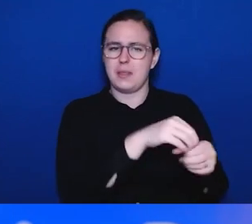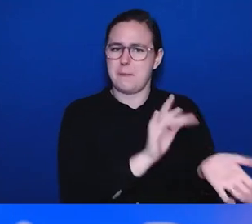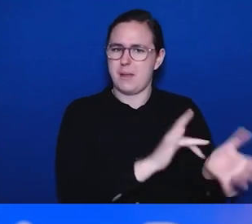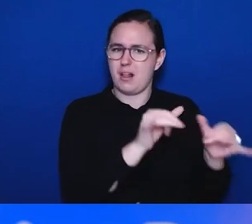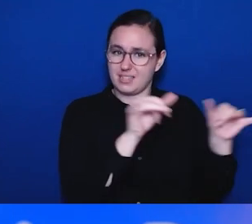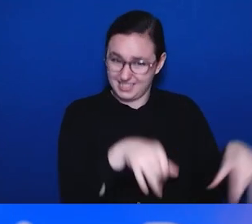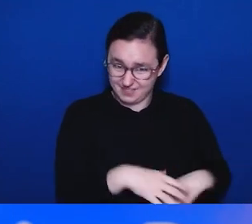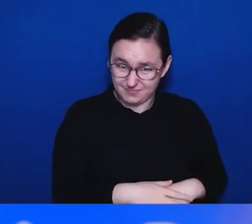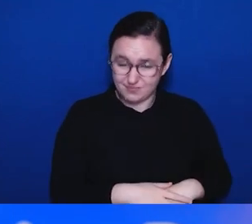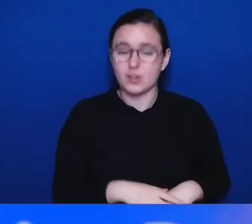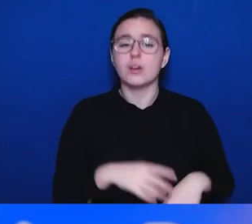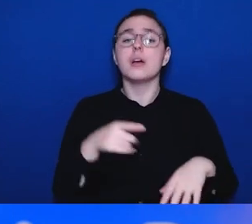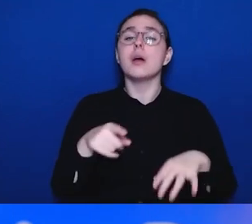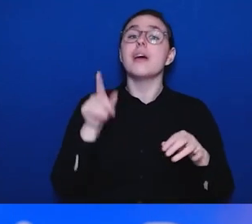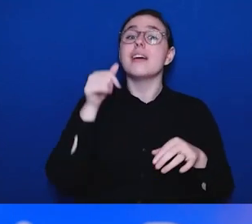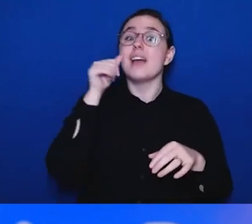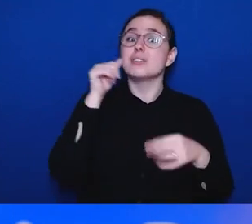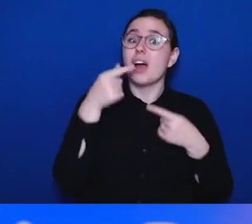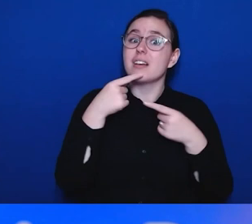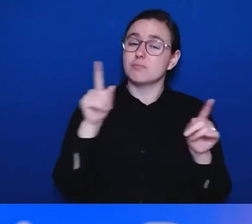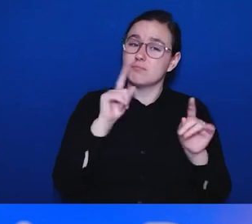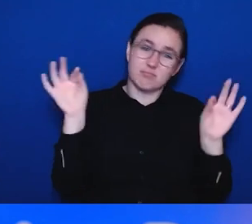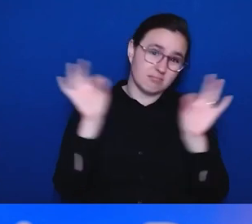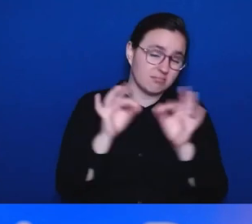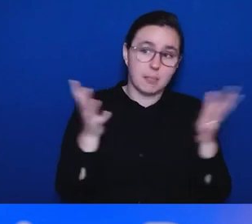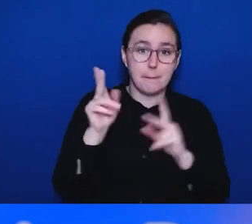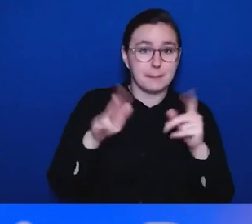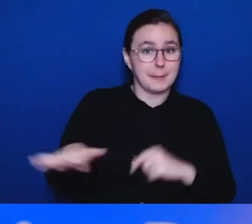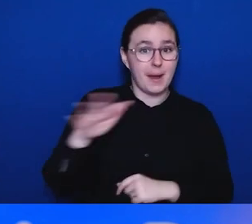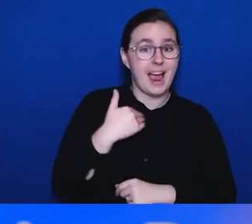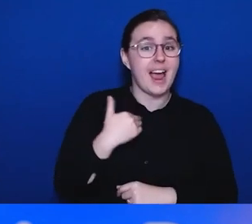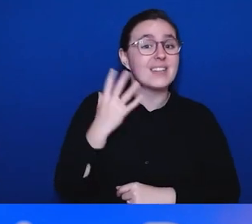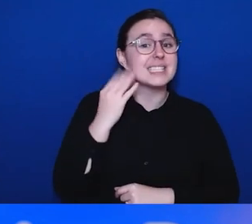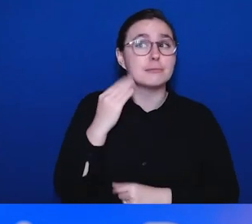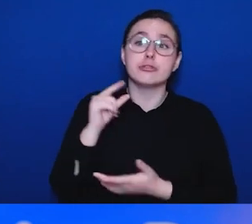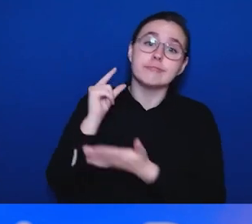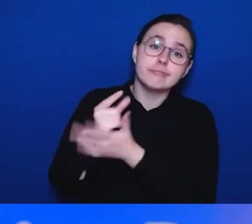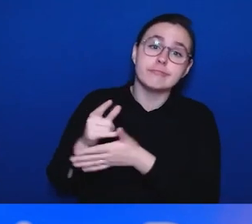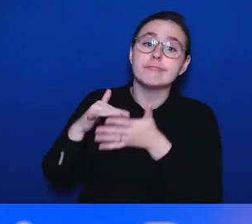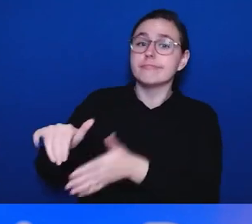really important announcement about physicians that have experience from other jurisdictions,